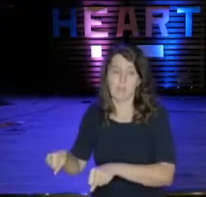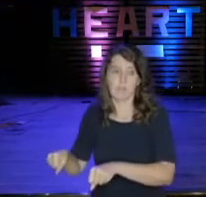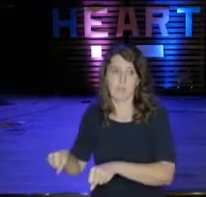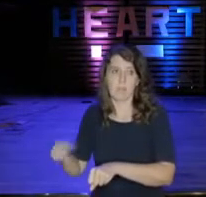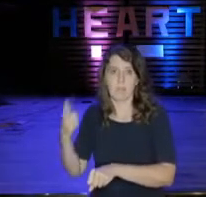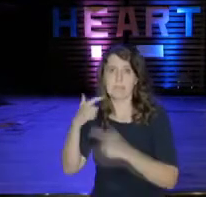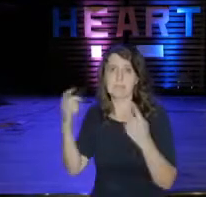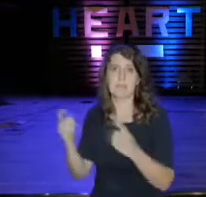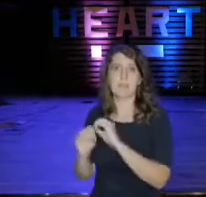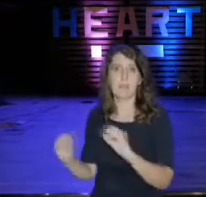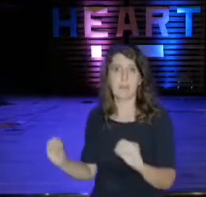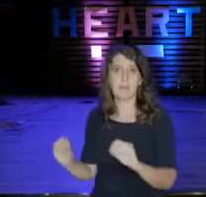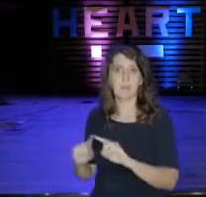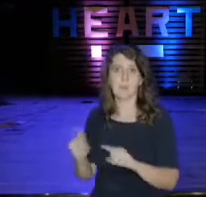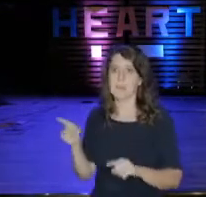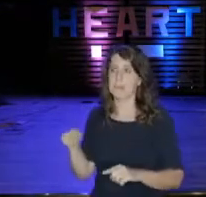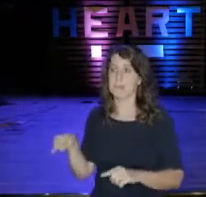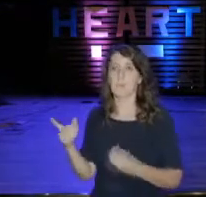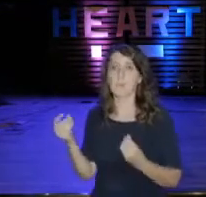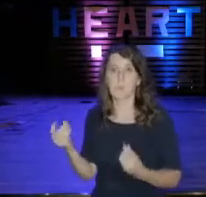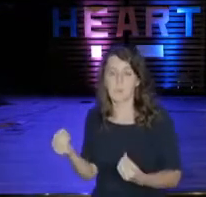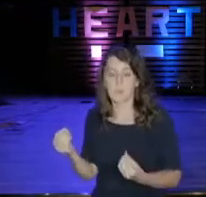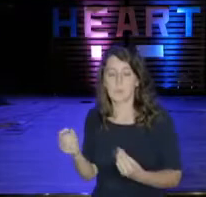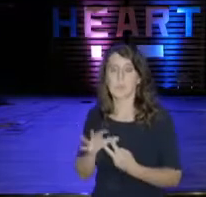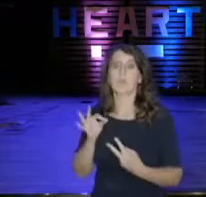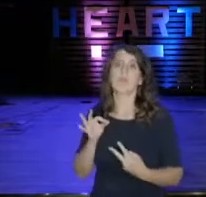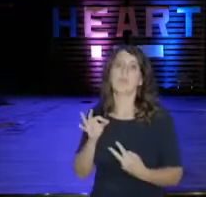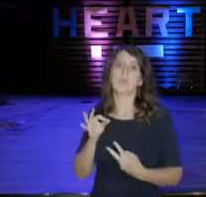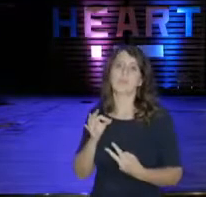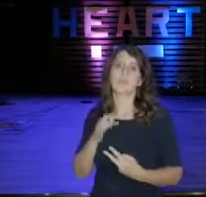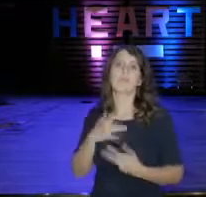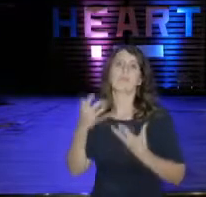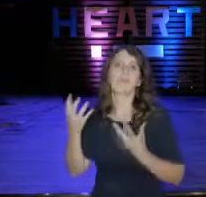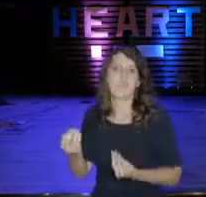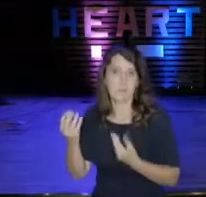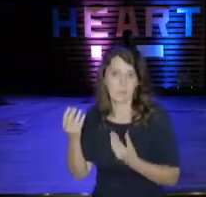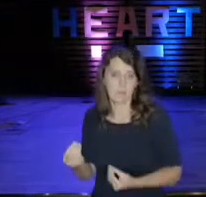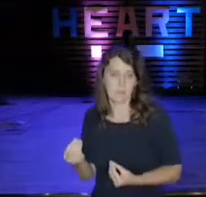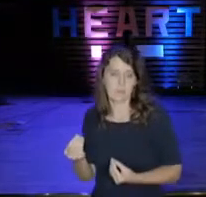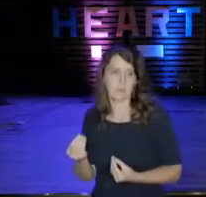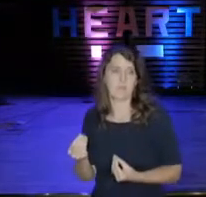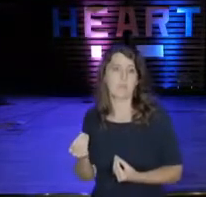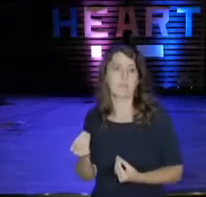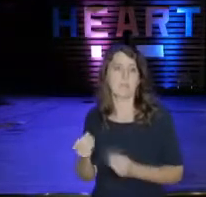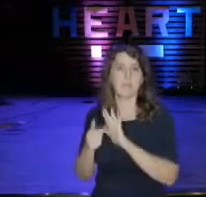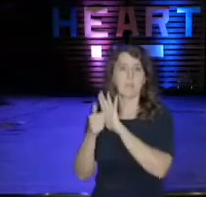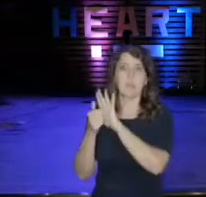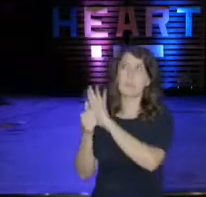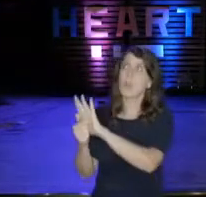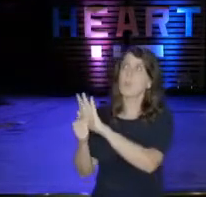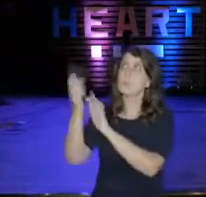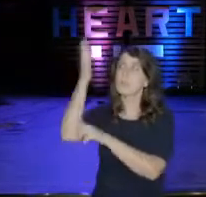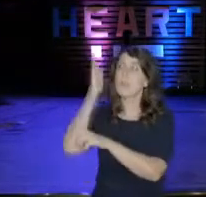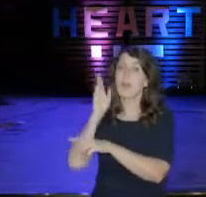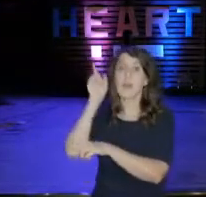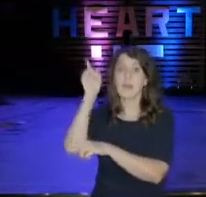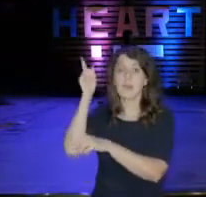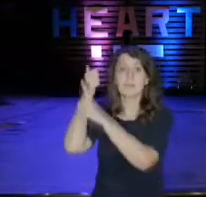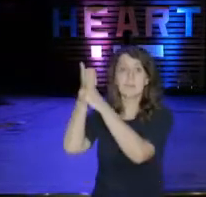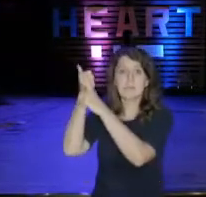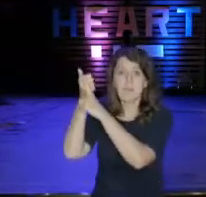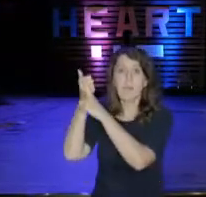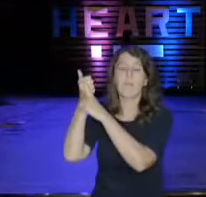But he chose gentleness. And he points us to a God that is gentle and